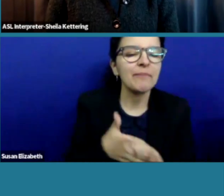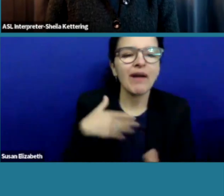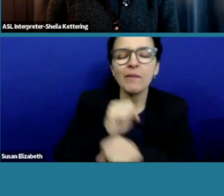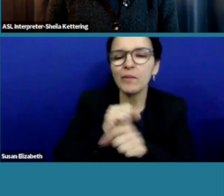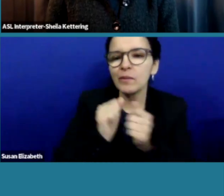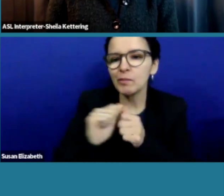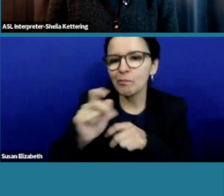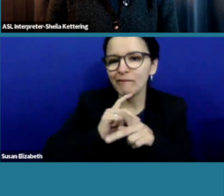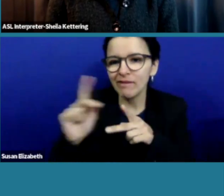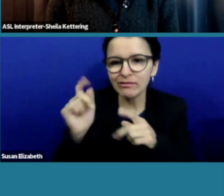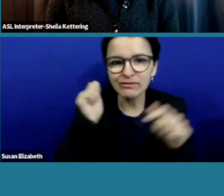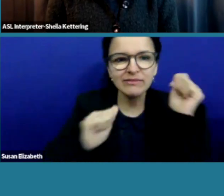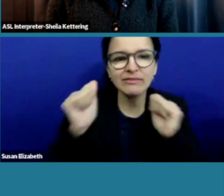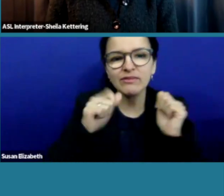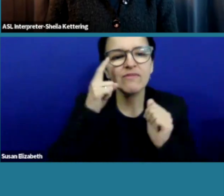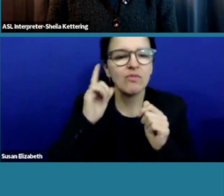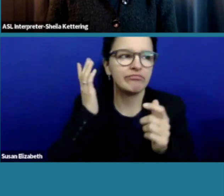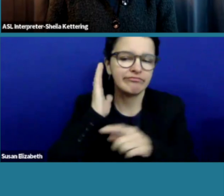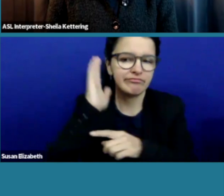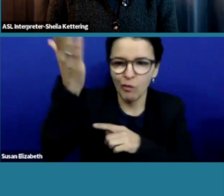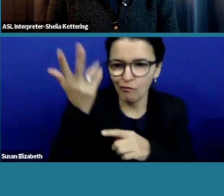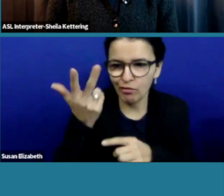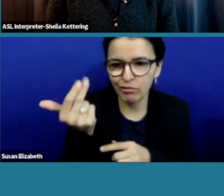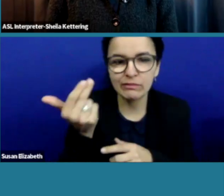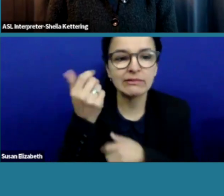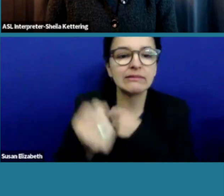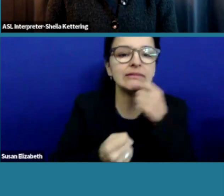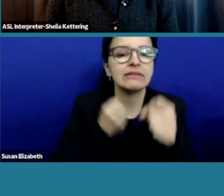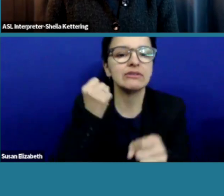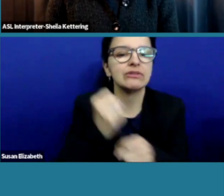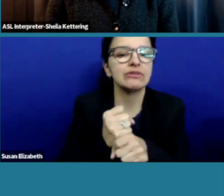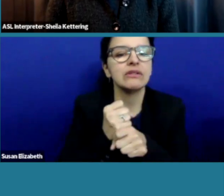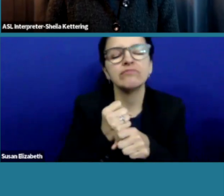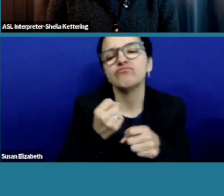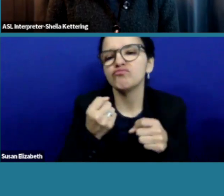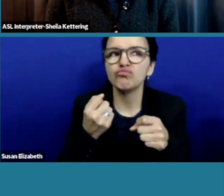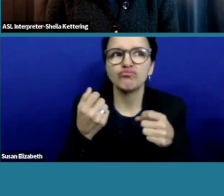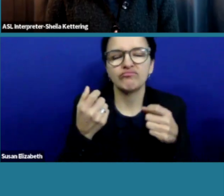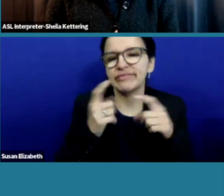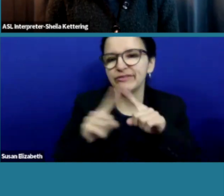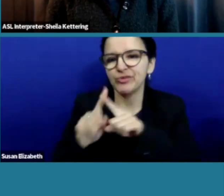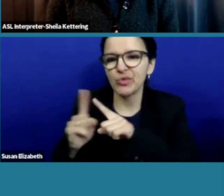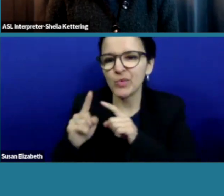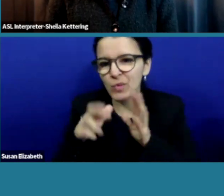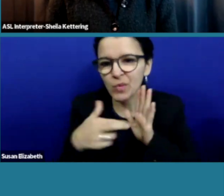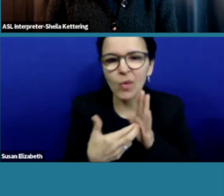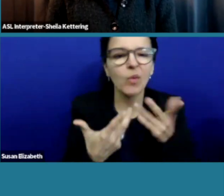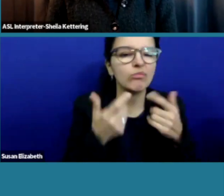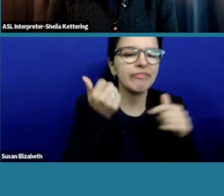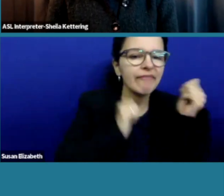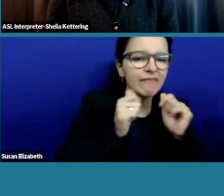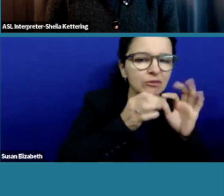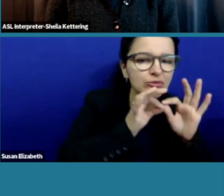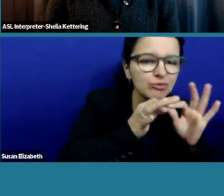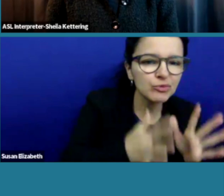have dark hair and it's tied back. I'm wearing glasses. I've been working in the profession for 13 years